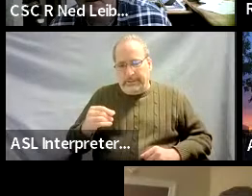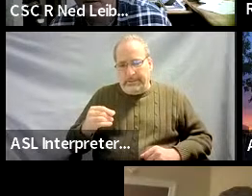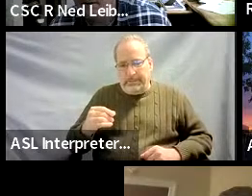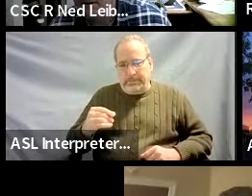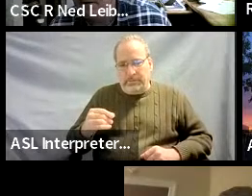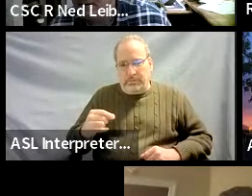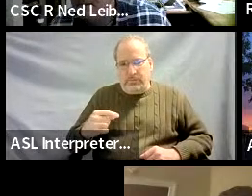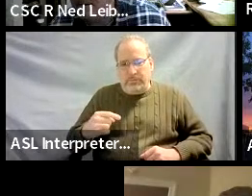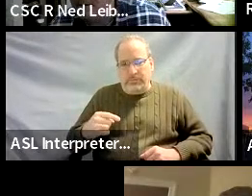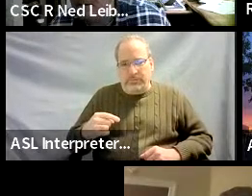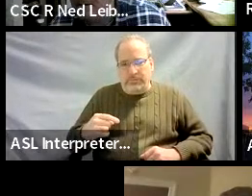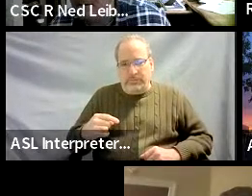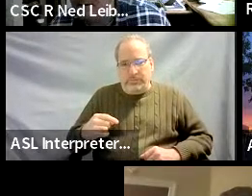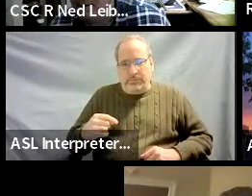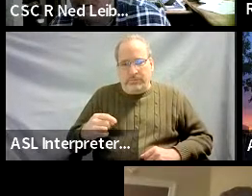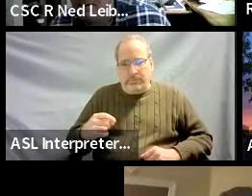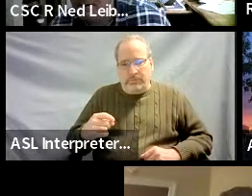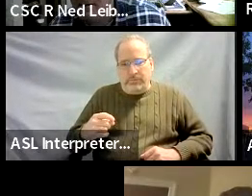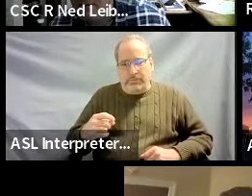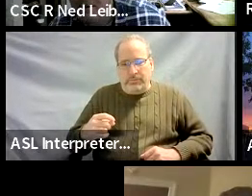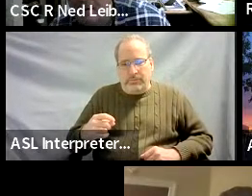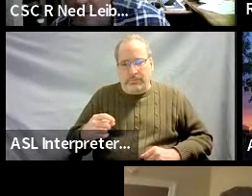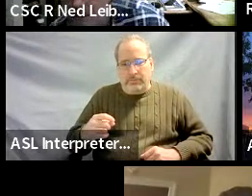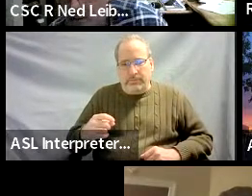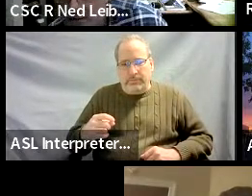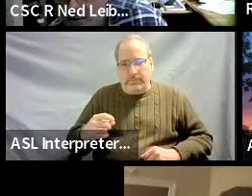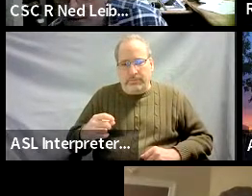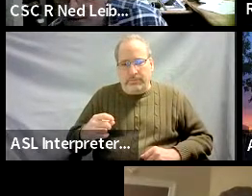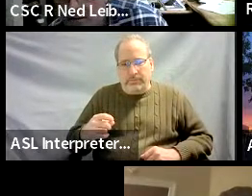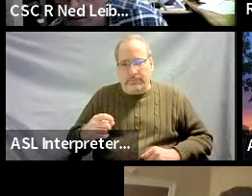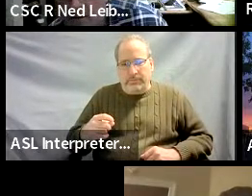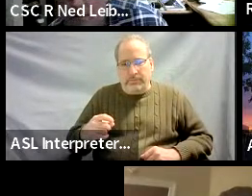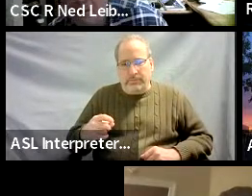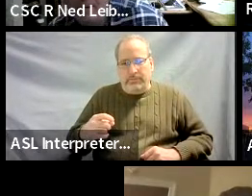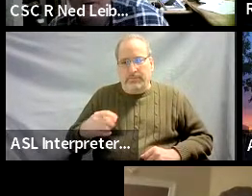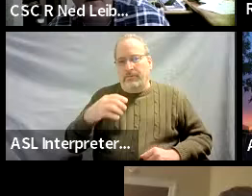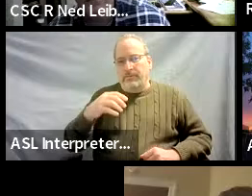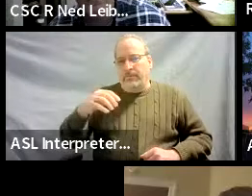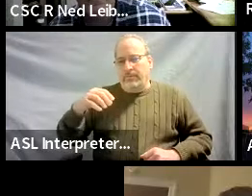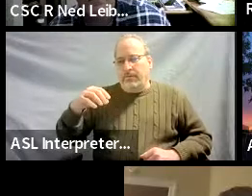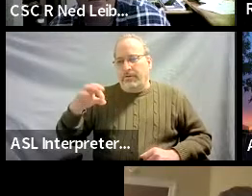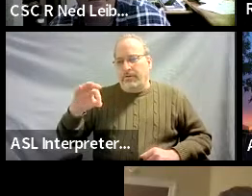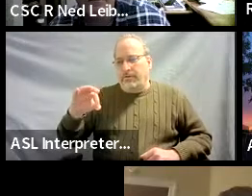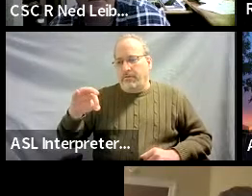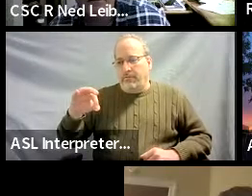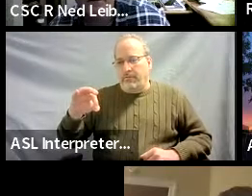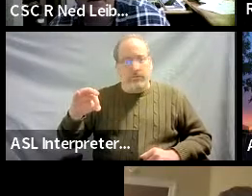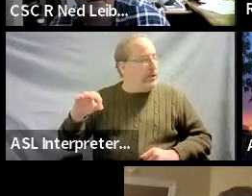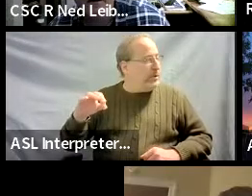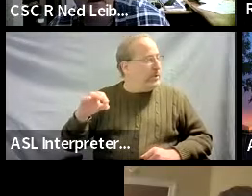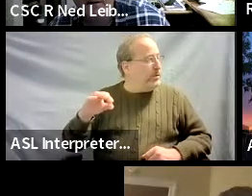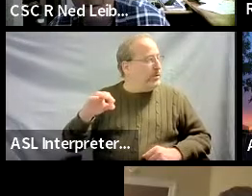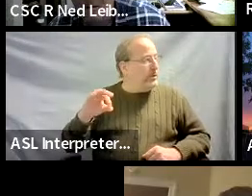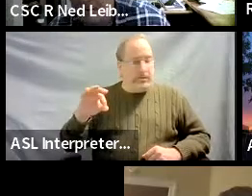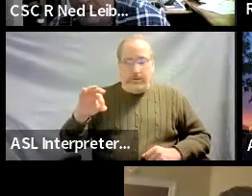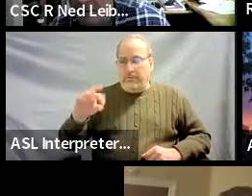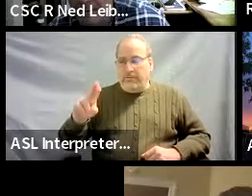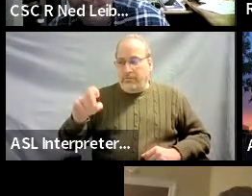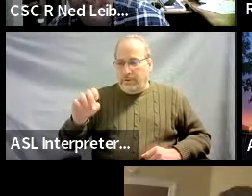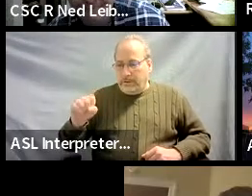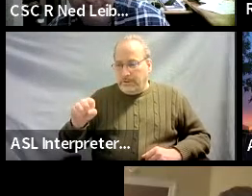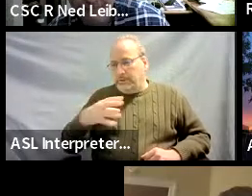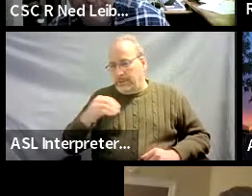So we have kind of, I guess, Puentes and Little Manila are doing a lot of that on the ground work, looking